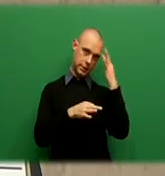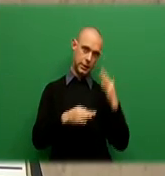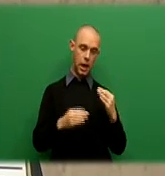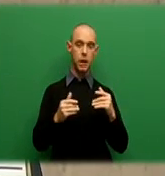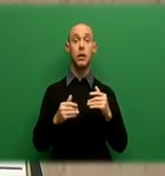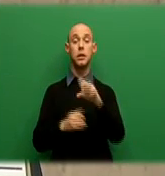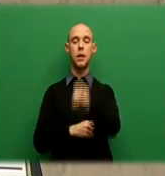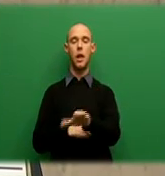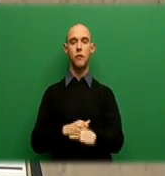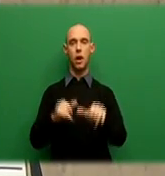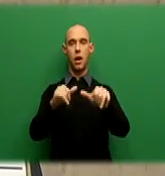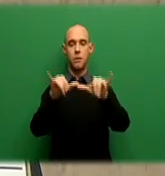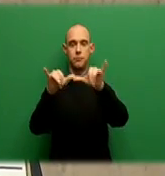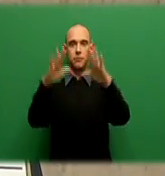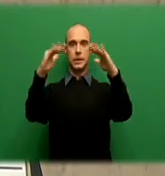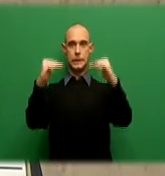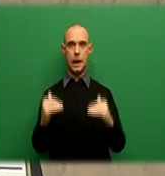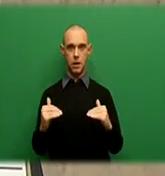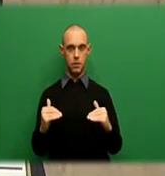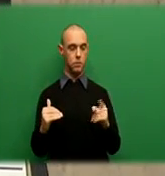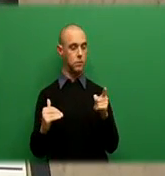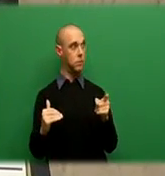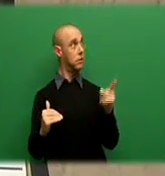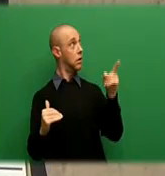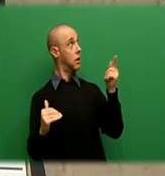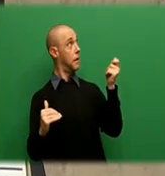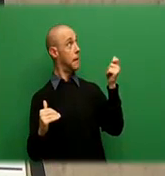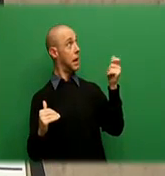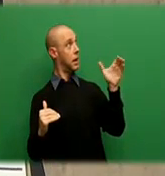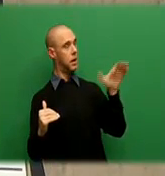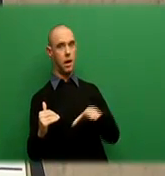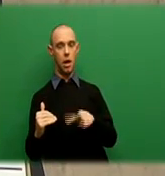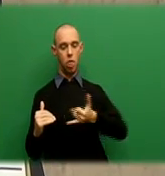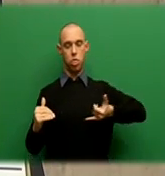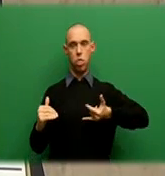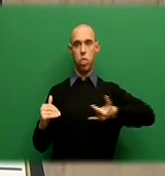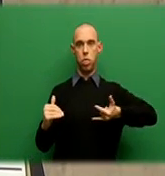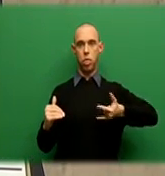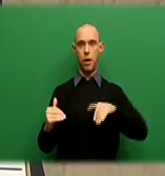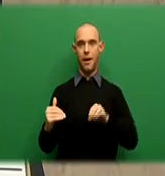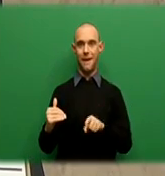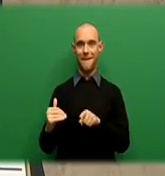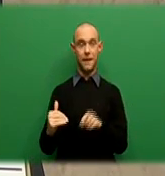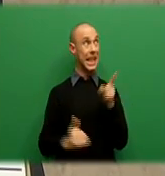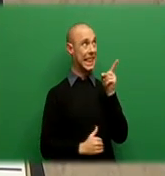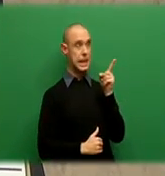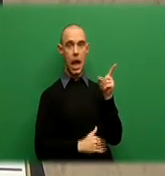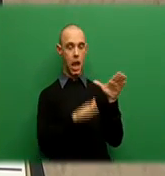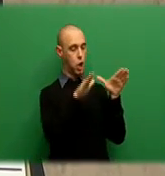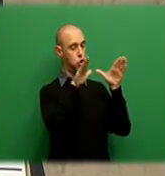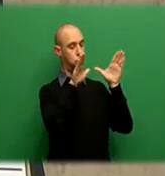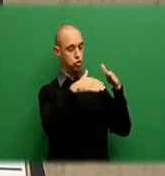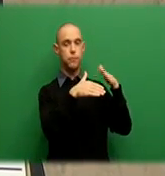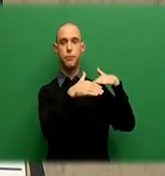critical to highlight the fact that the ratings level that Moody's assigns